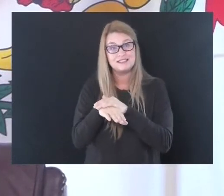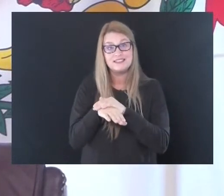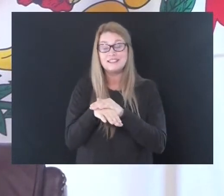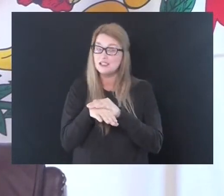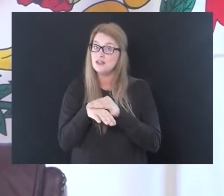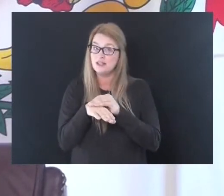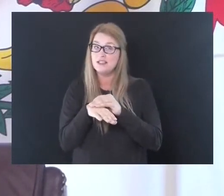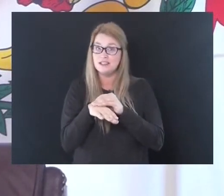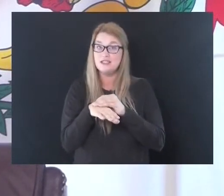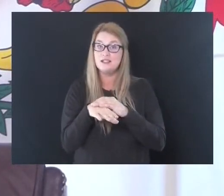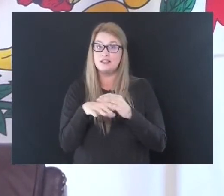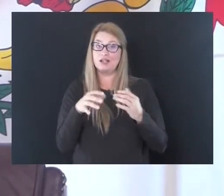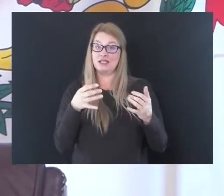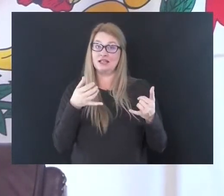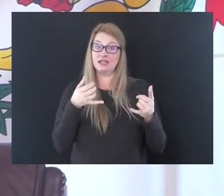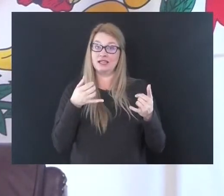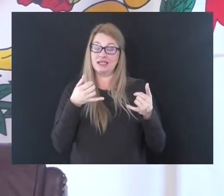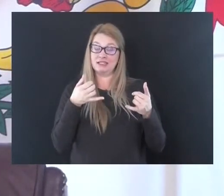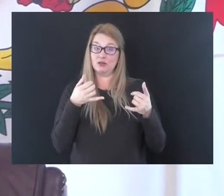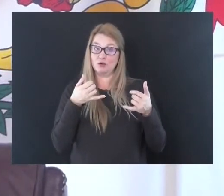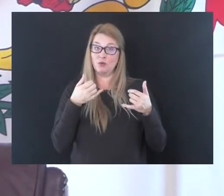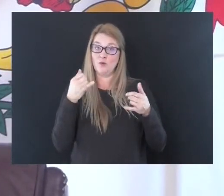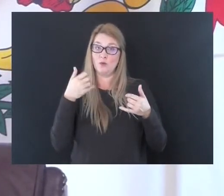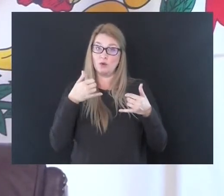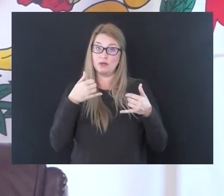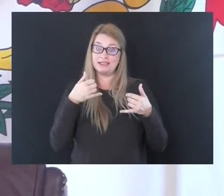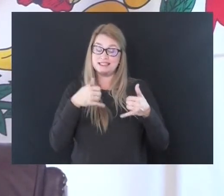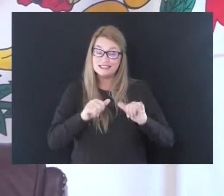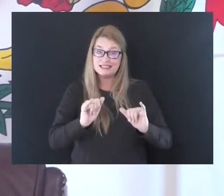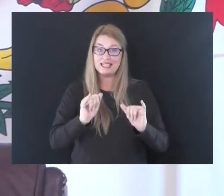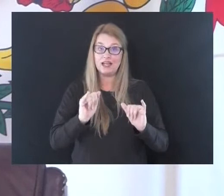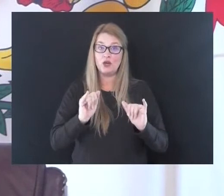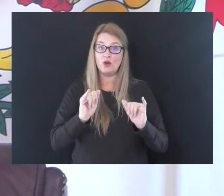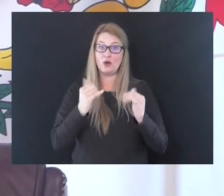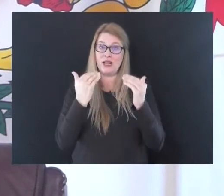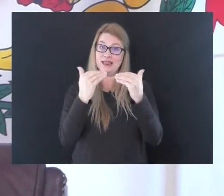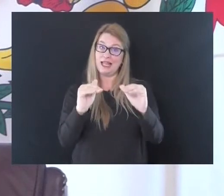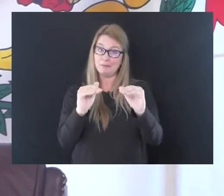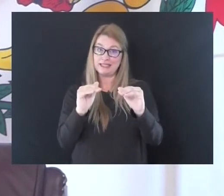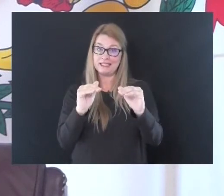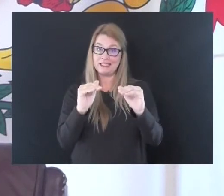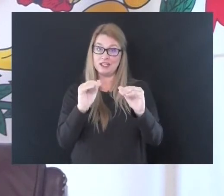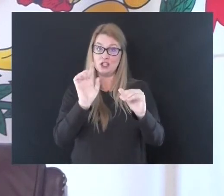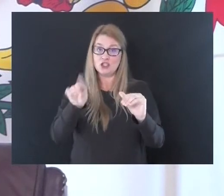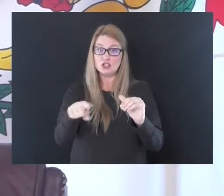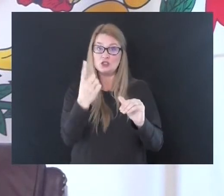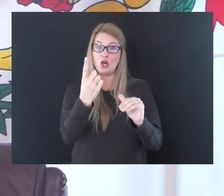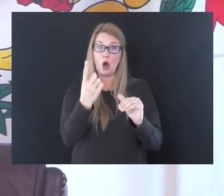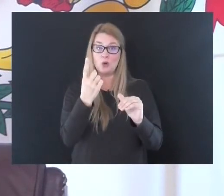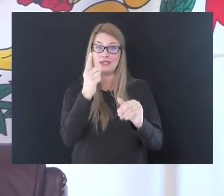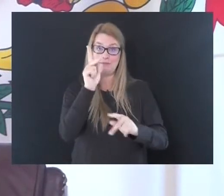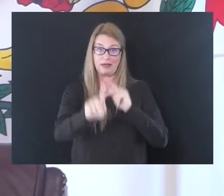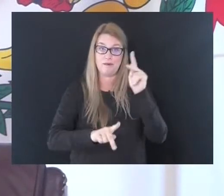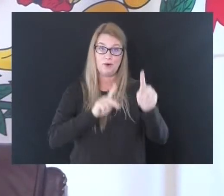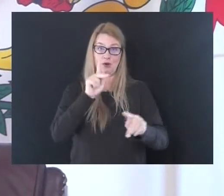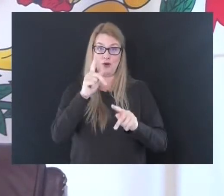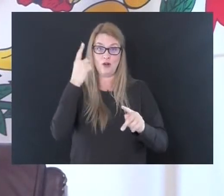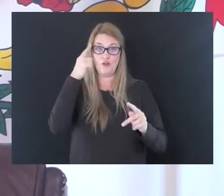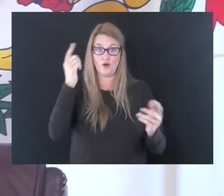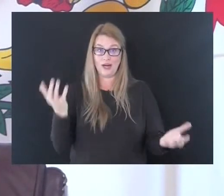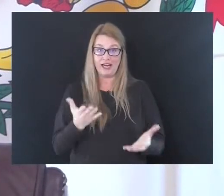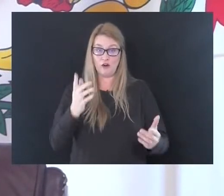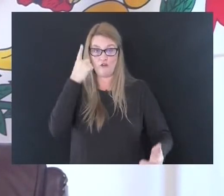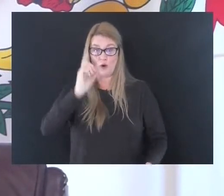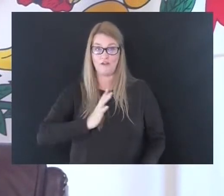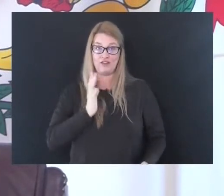the Capitol access is going to be absolutely limited to just those that are here for